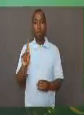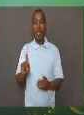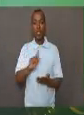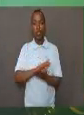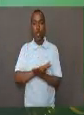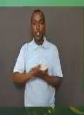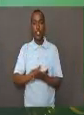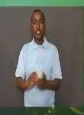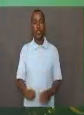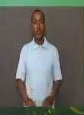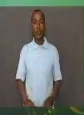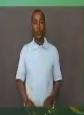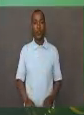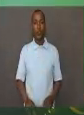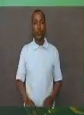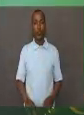pasteurization,